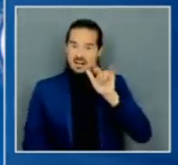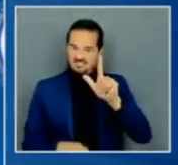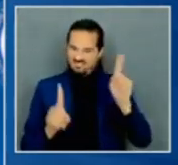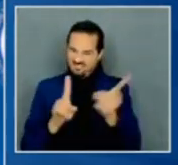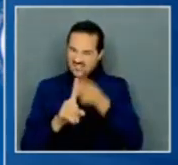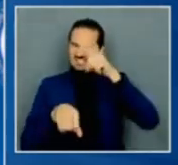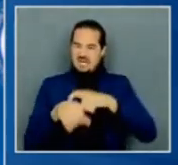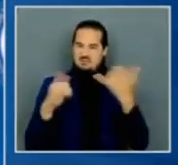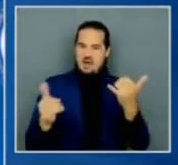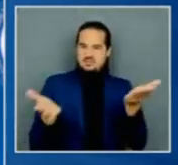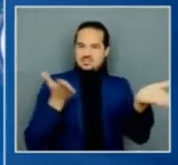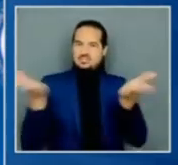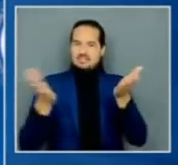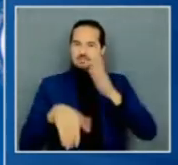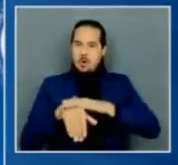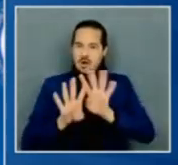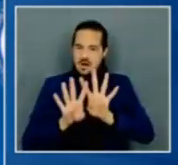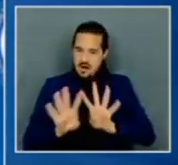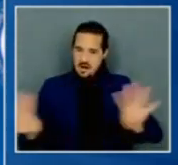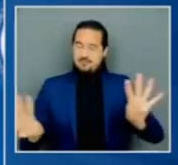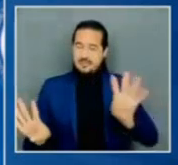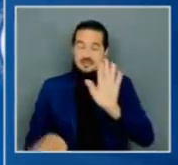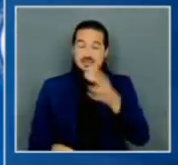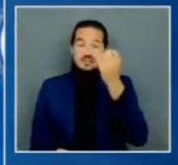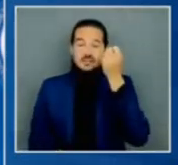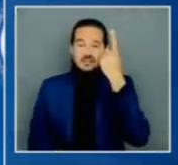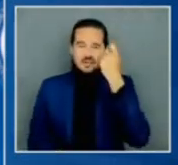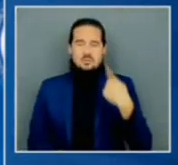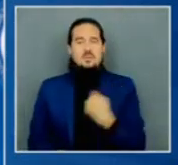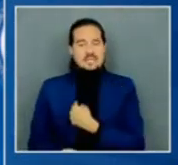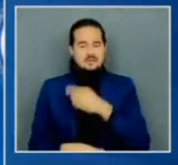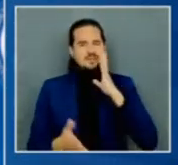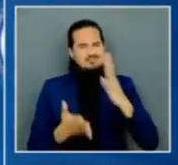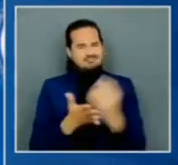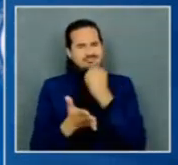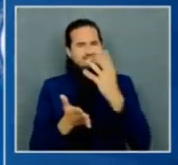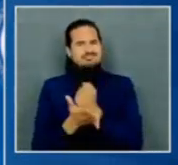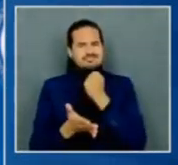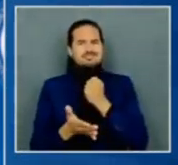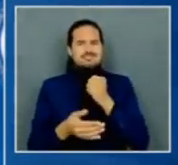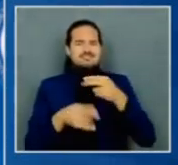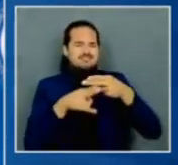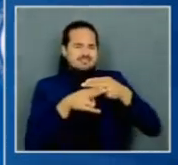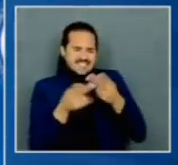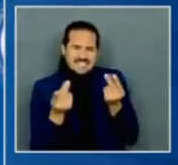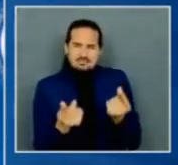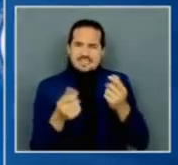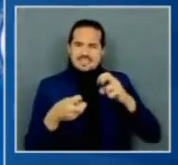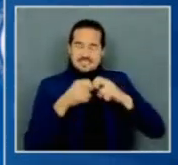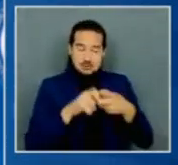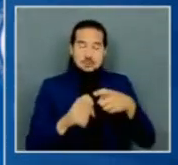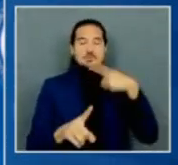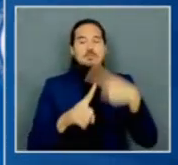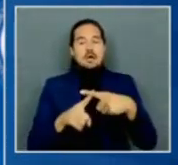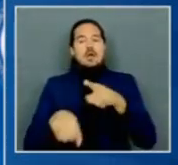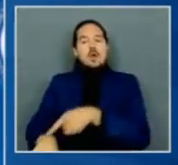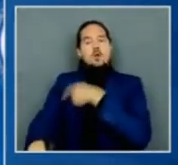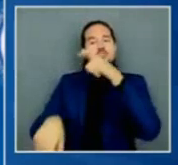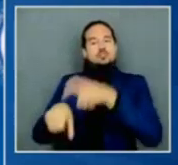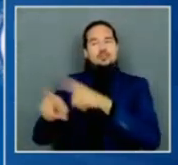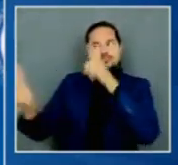in infrastructure policy that, by its nature, must contemplate both the immediate and the long term. The question of